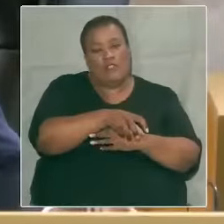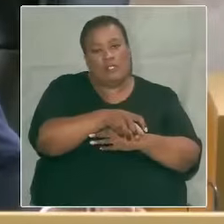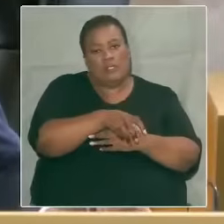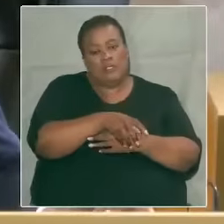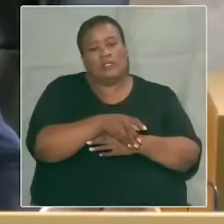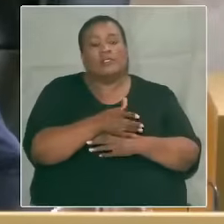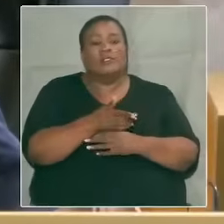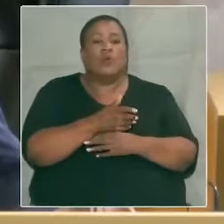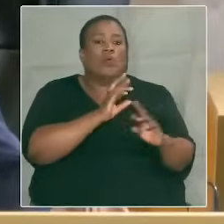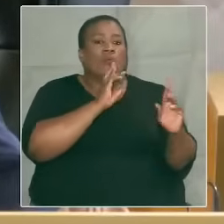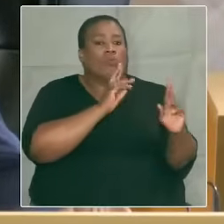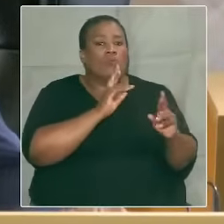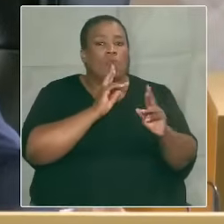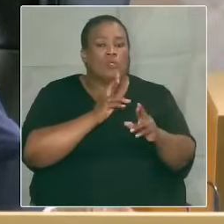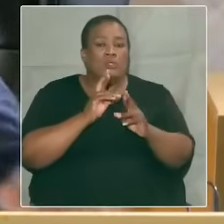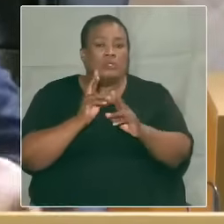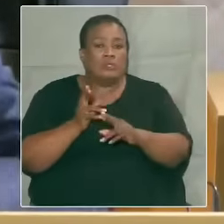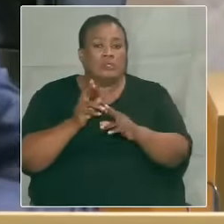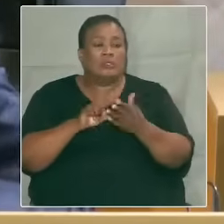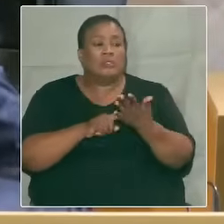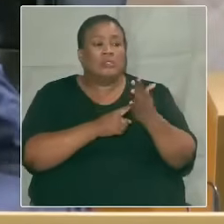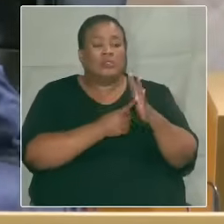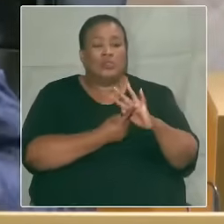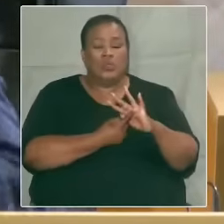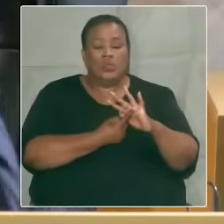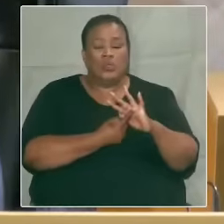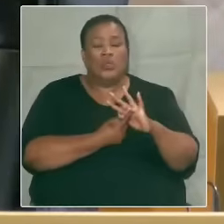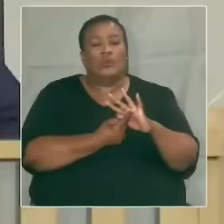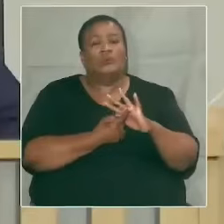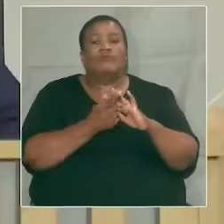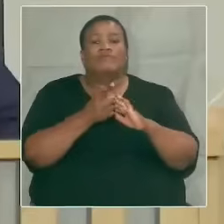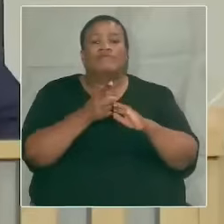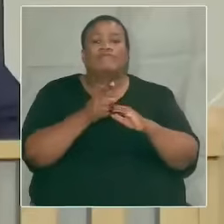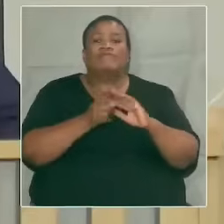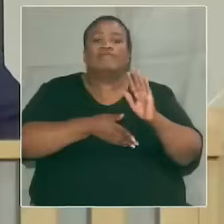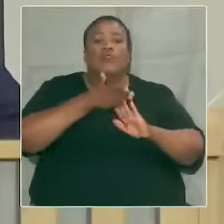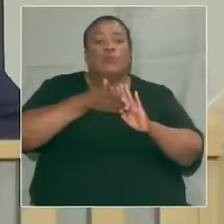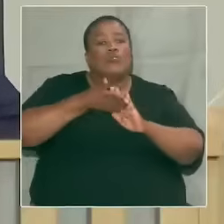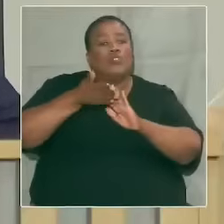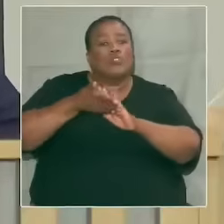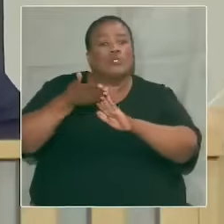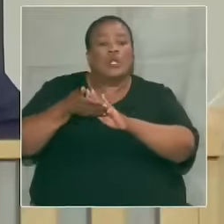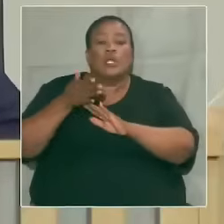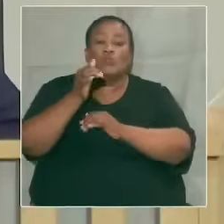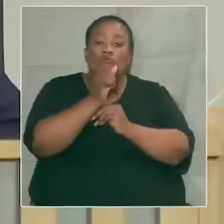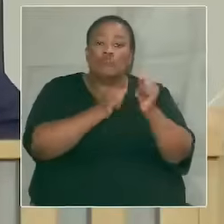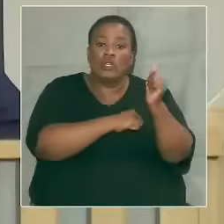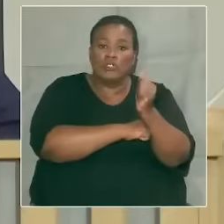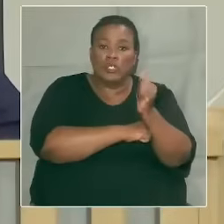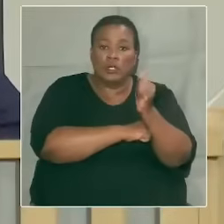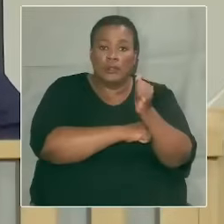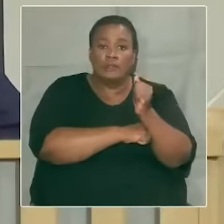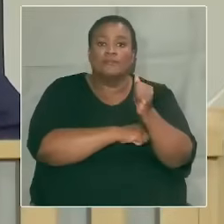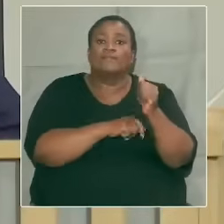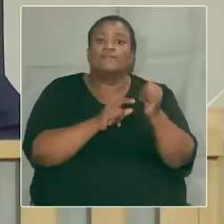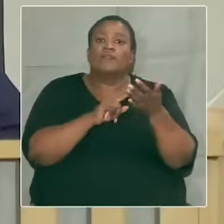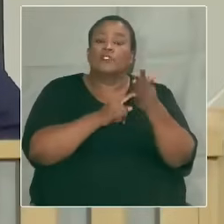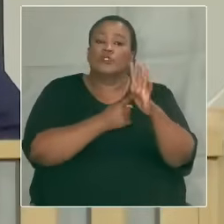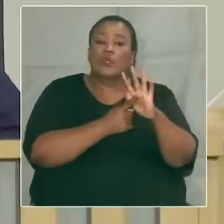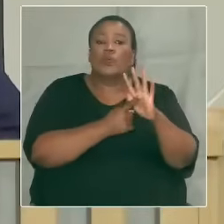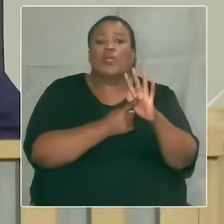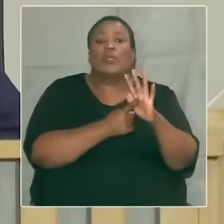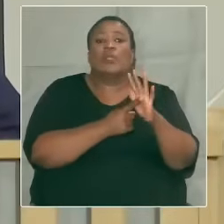PKTT reflected a multi-layered oversight and operational structure, ensuring clear accountability and coordination